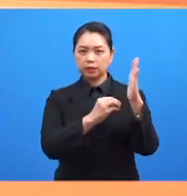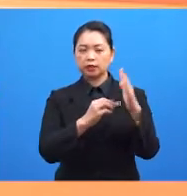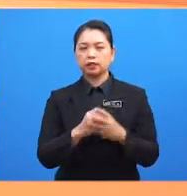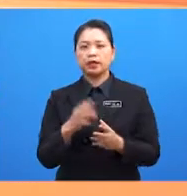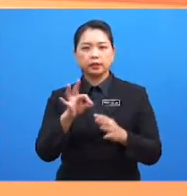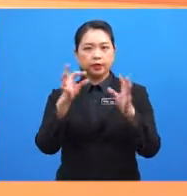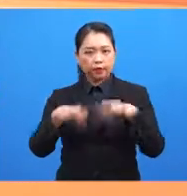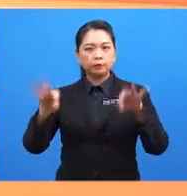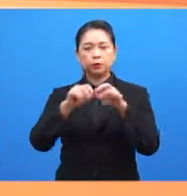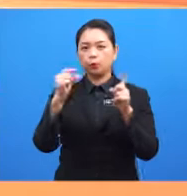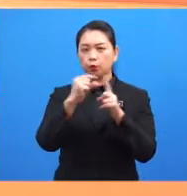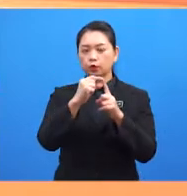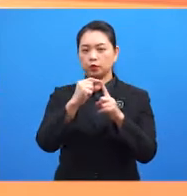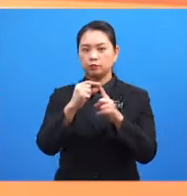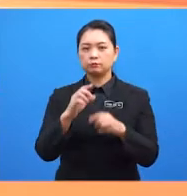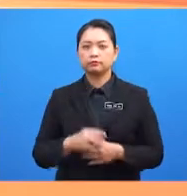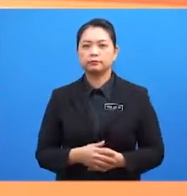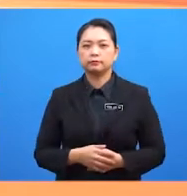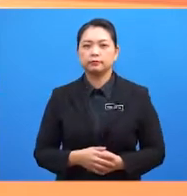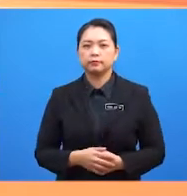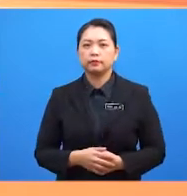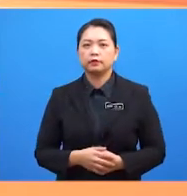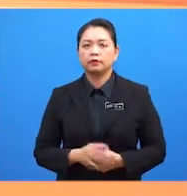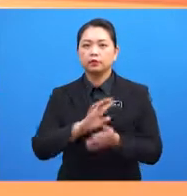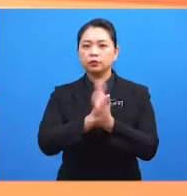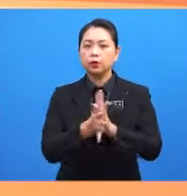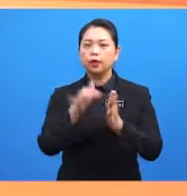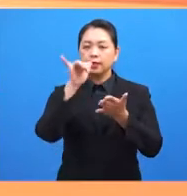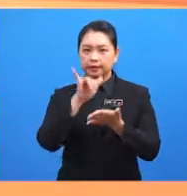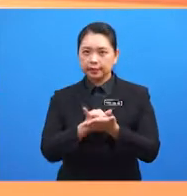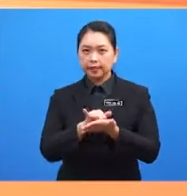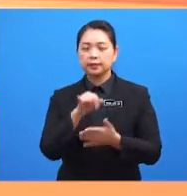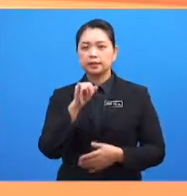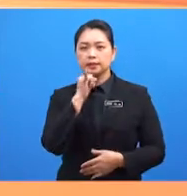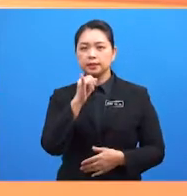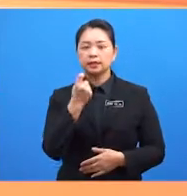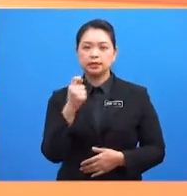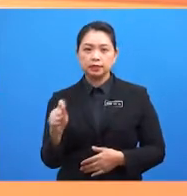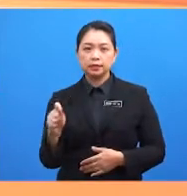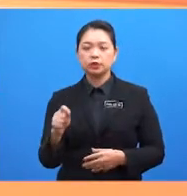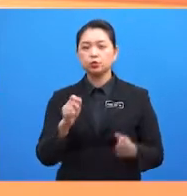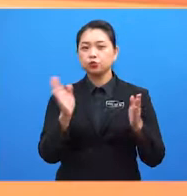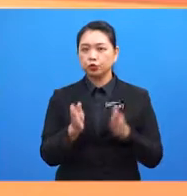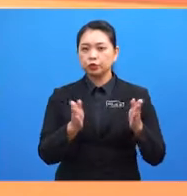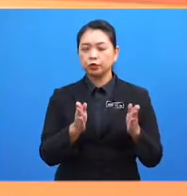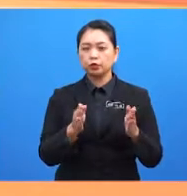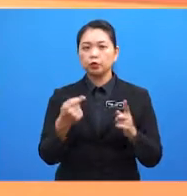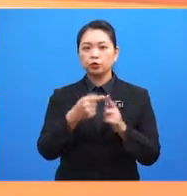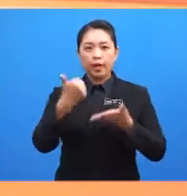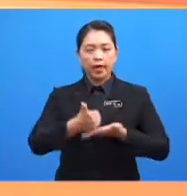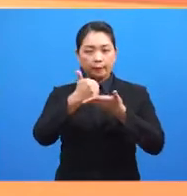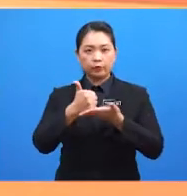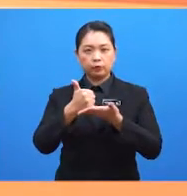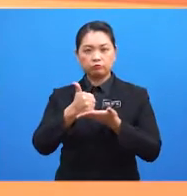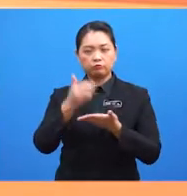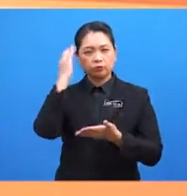words and phrases from the passage. So that's the strategies to help you determine the main ideas in a